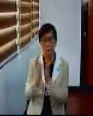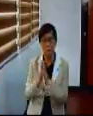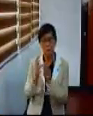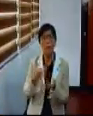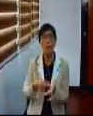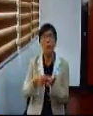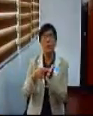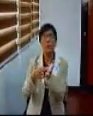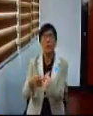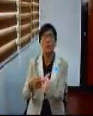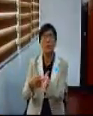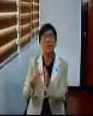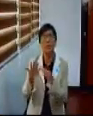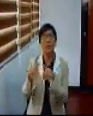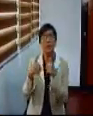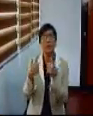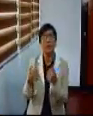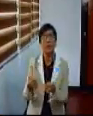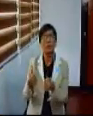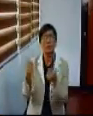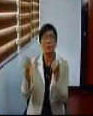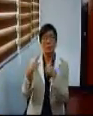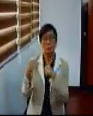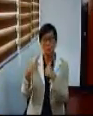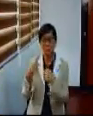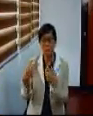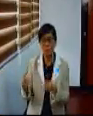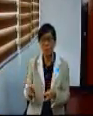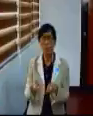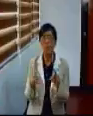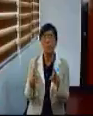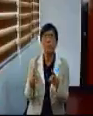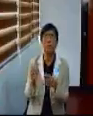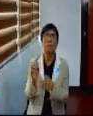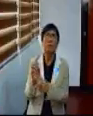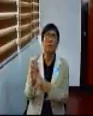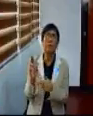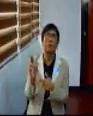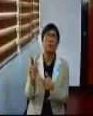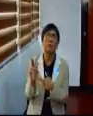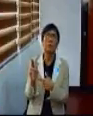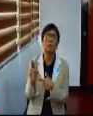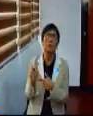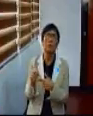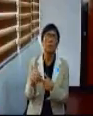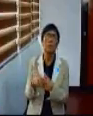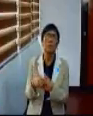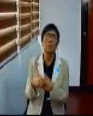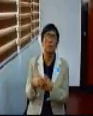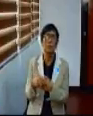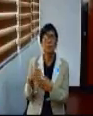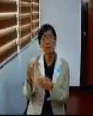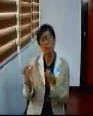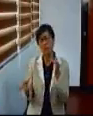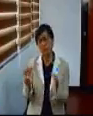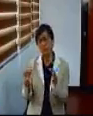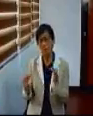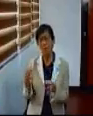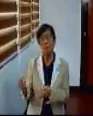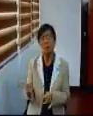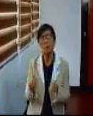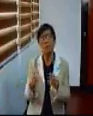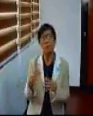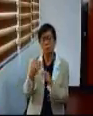how this can be either a grievance mechanism or, you know, a judicial mechanism or